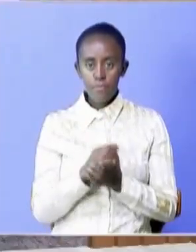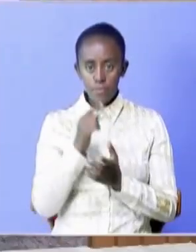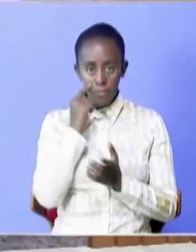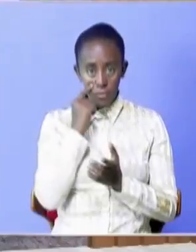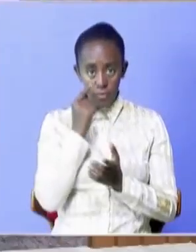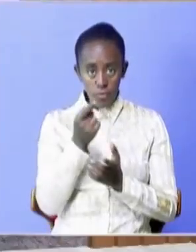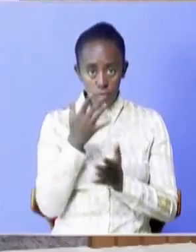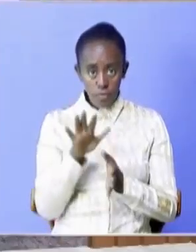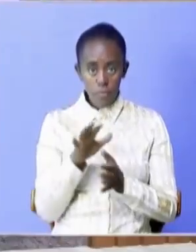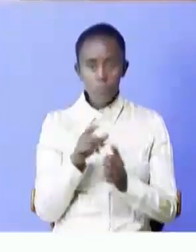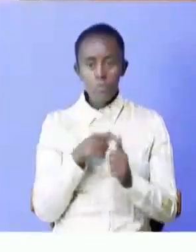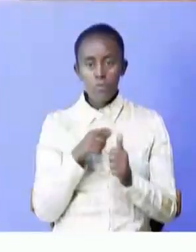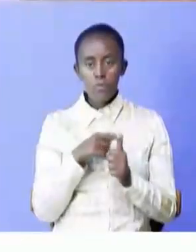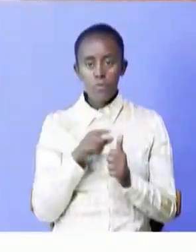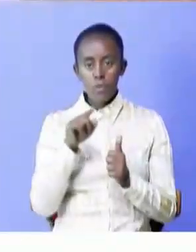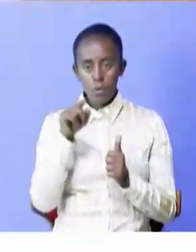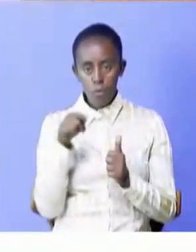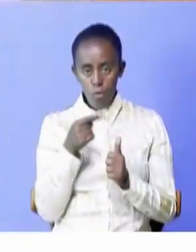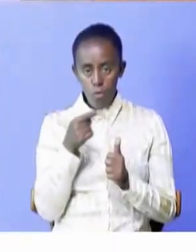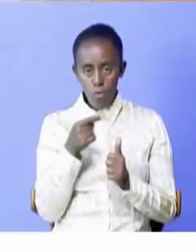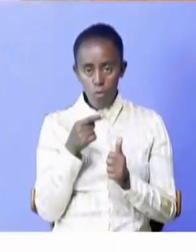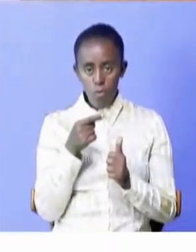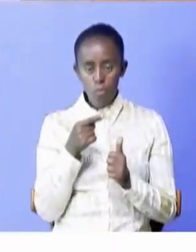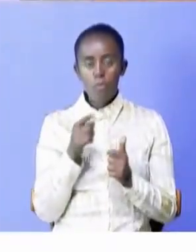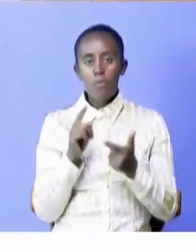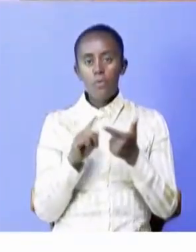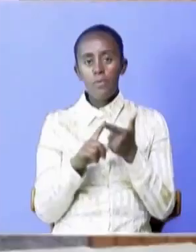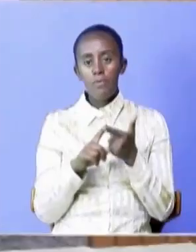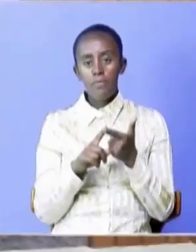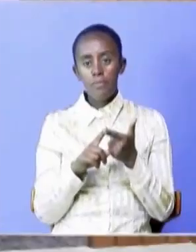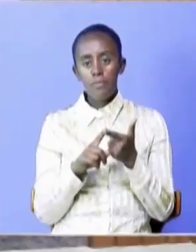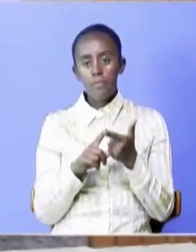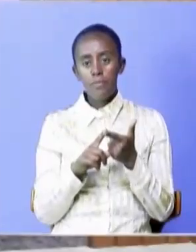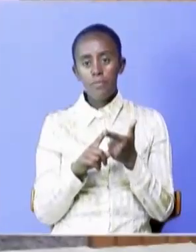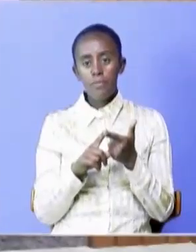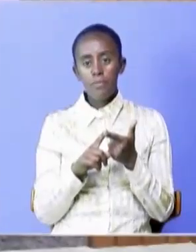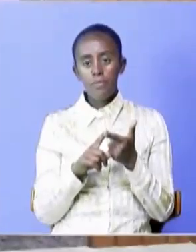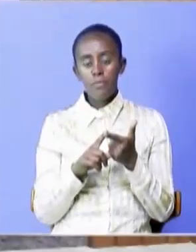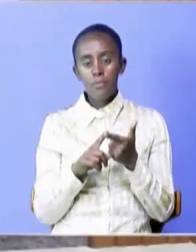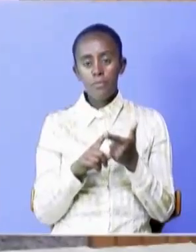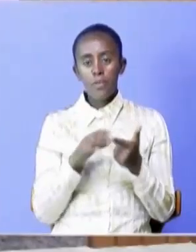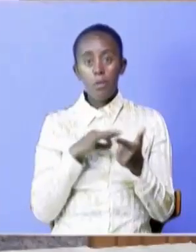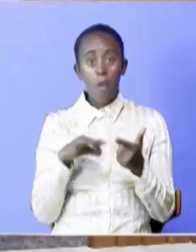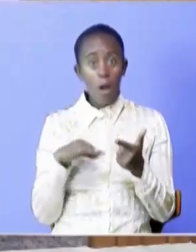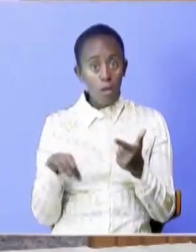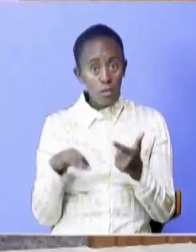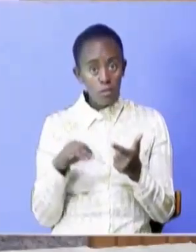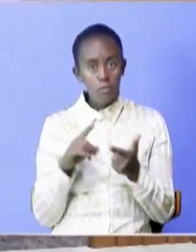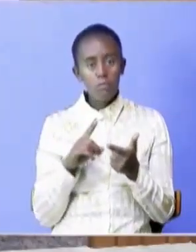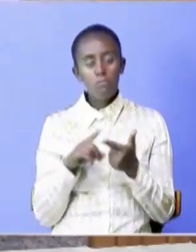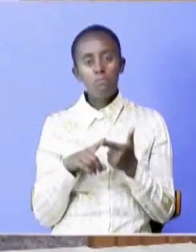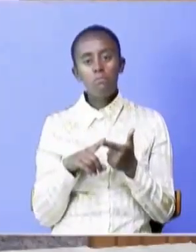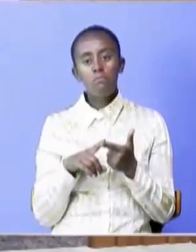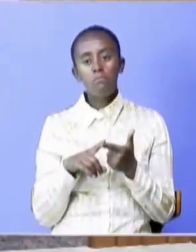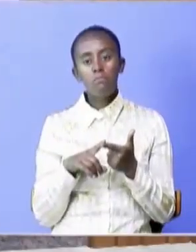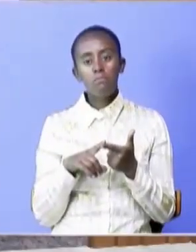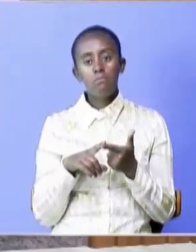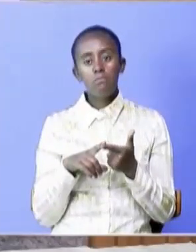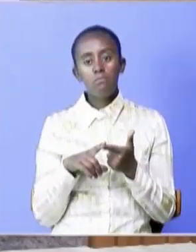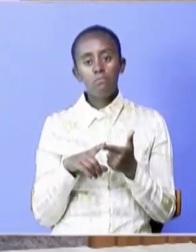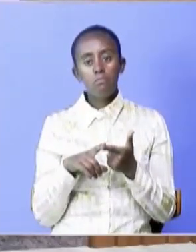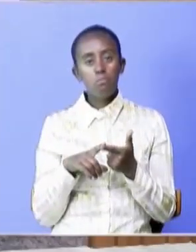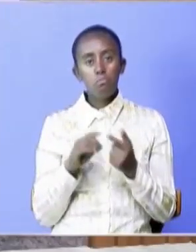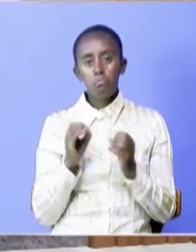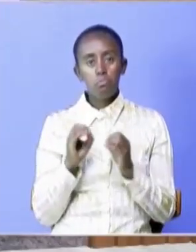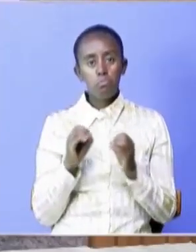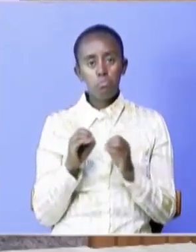lion, one, and then we have a comma, right? We put a comma here. A tiger, because we have and here, we don't